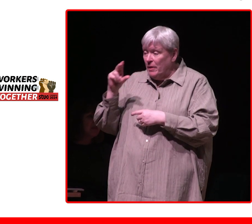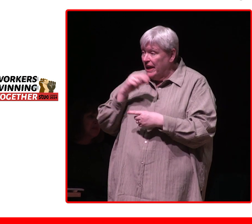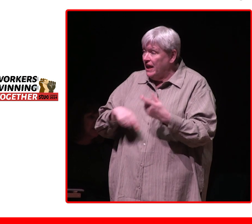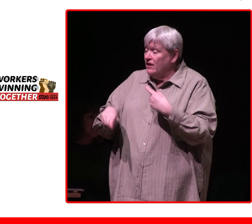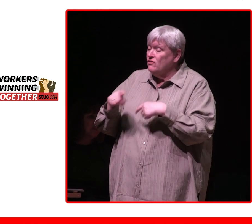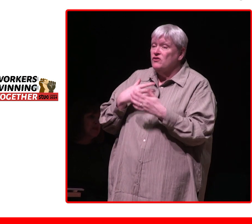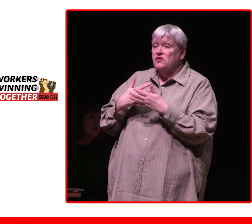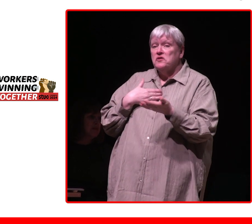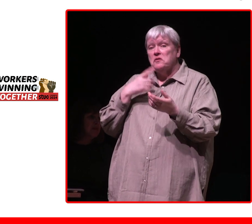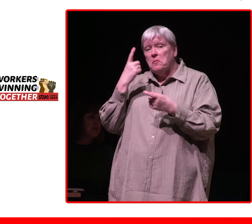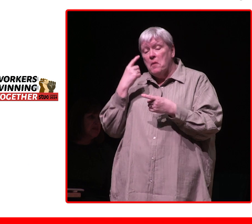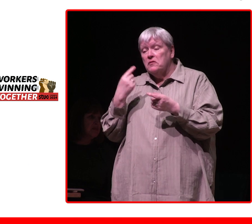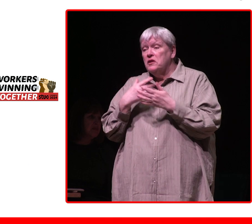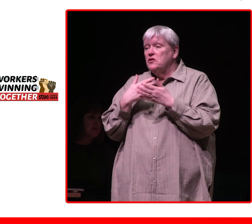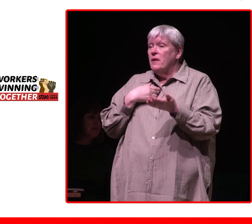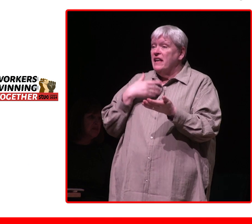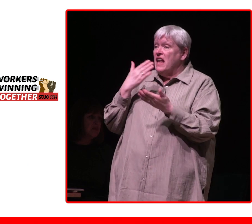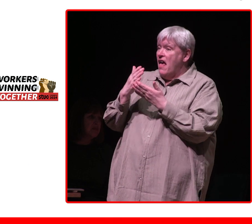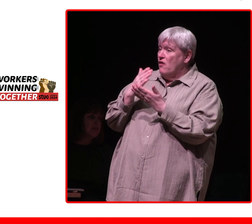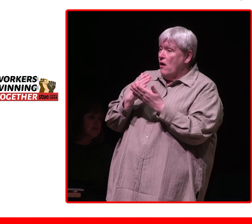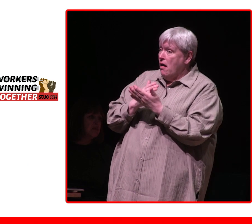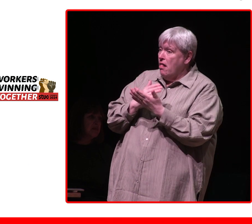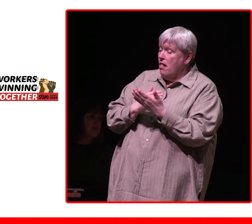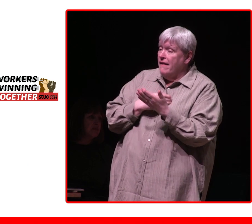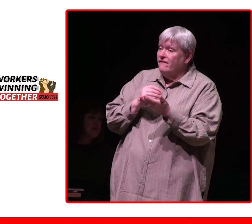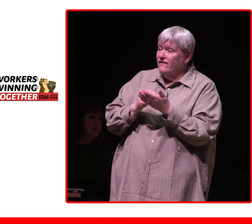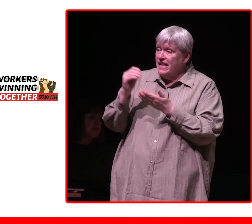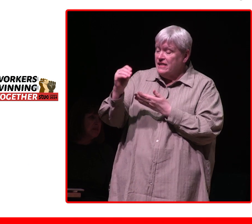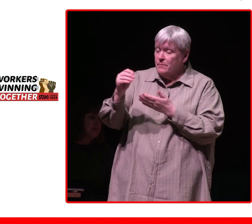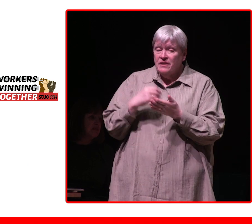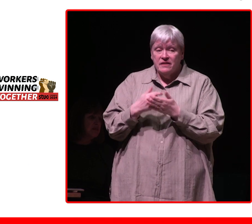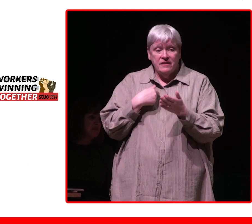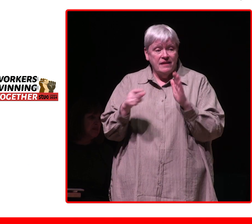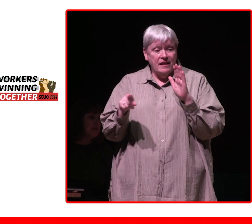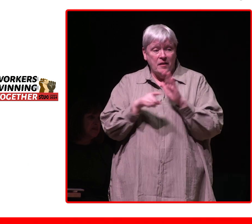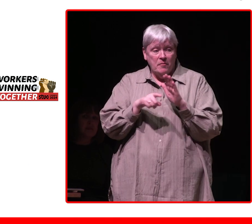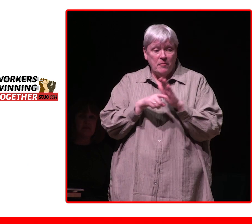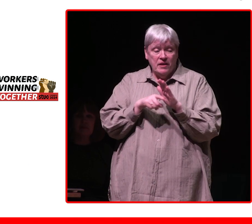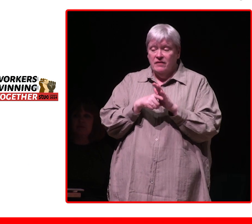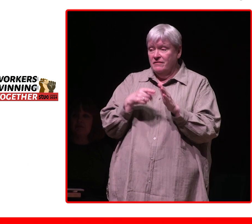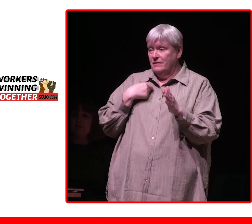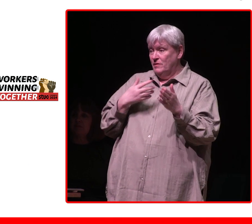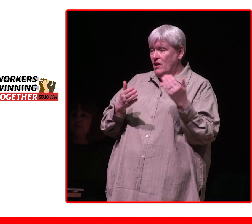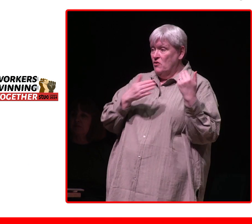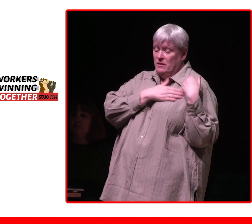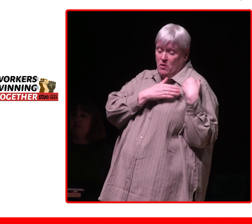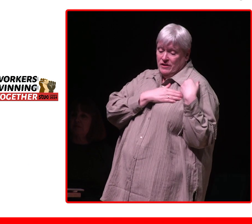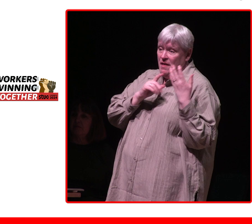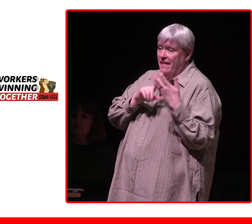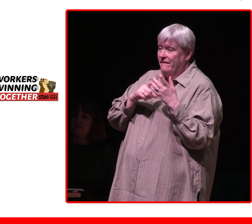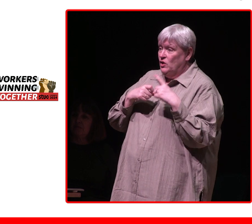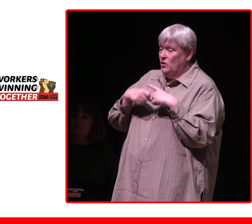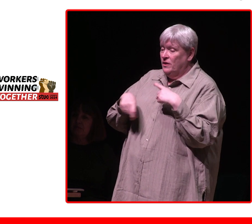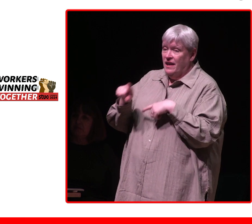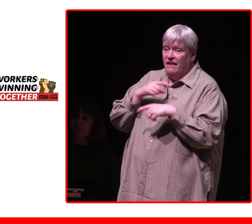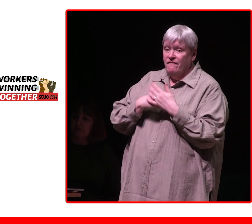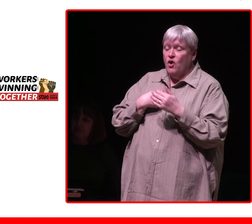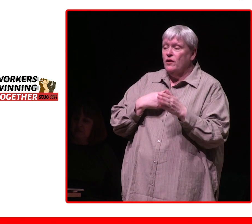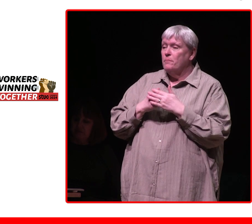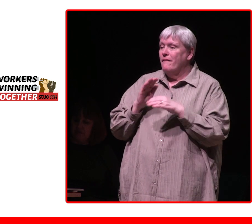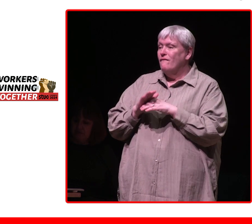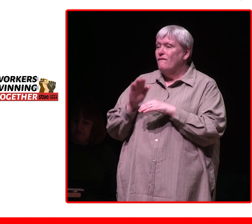make ethical investments. However, much of the bill falls within the reserved responsibility of the UK for foreign